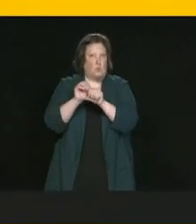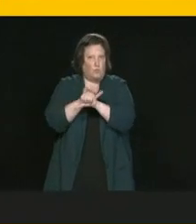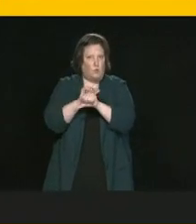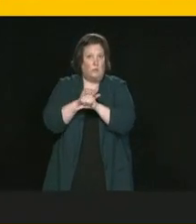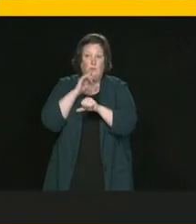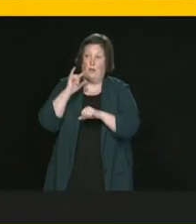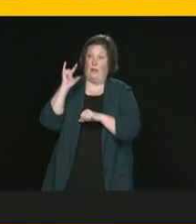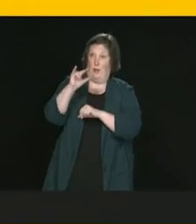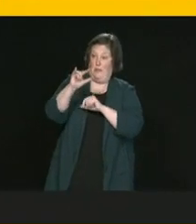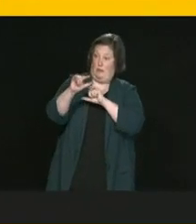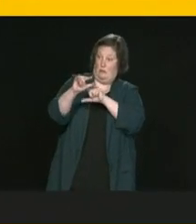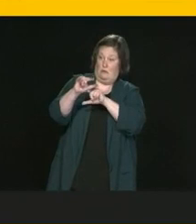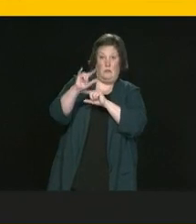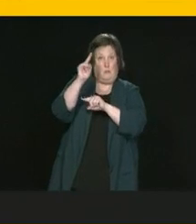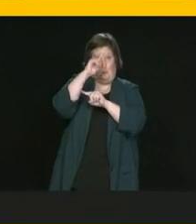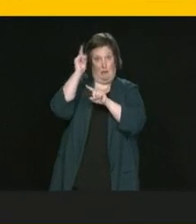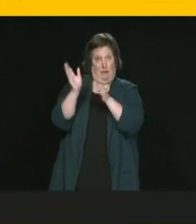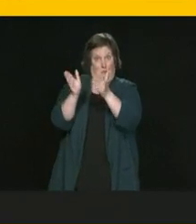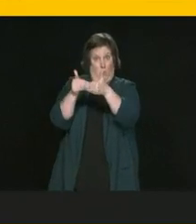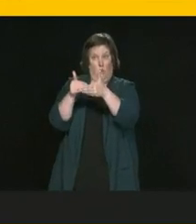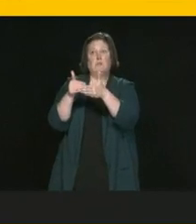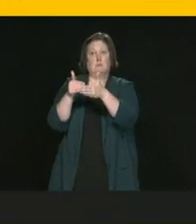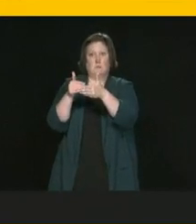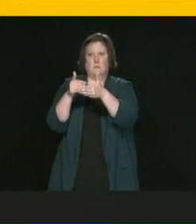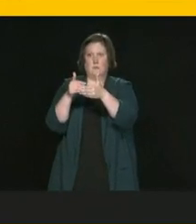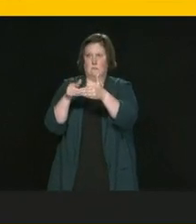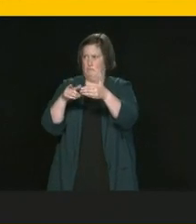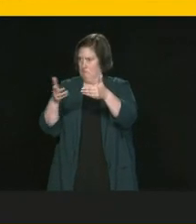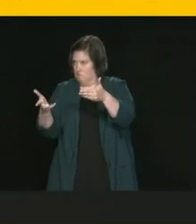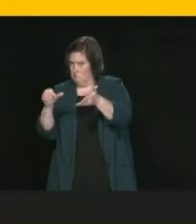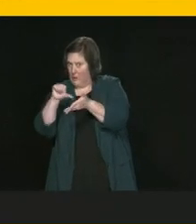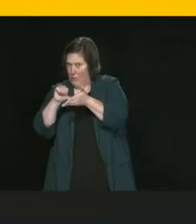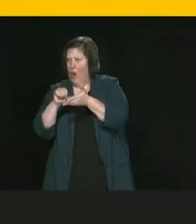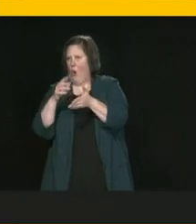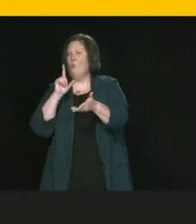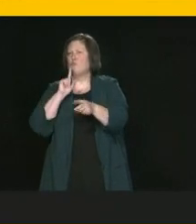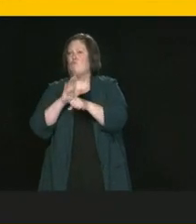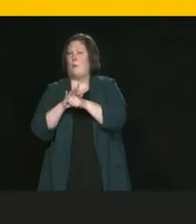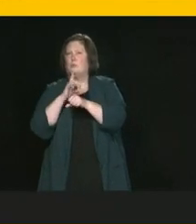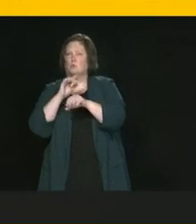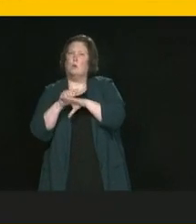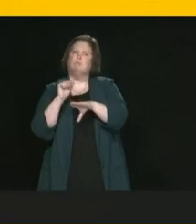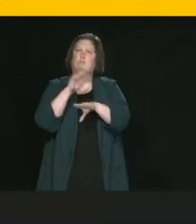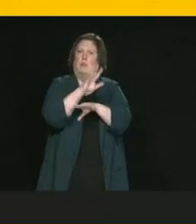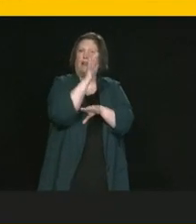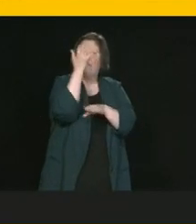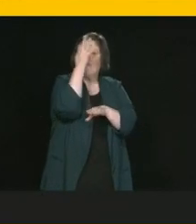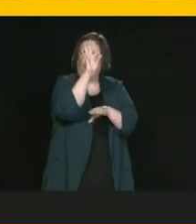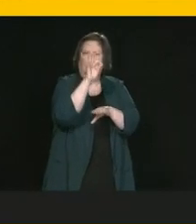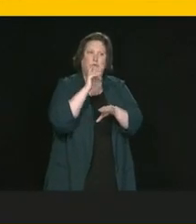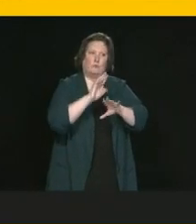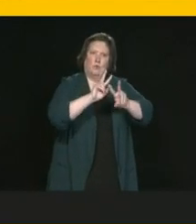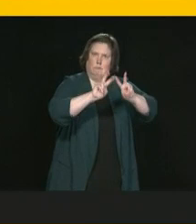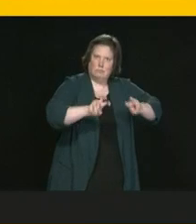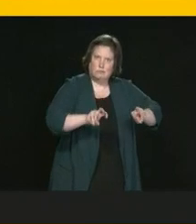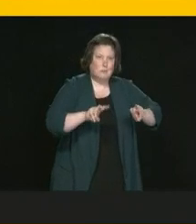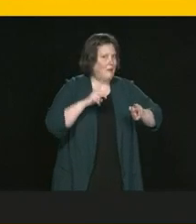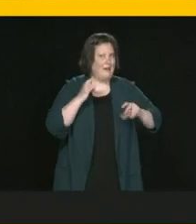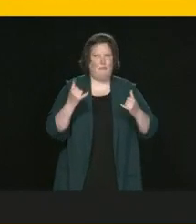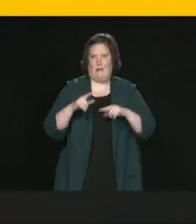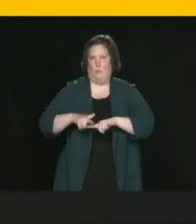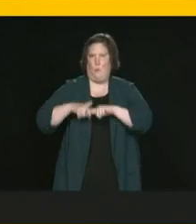boxes have been promised to be transferred to France, but Iran is saying that they can't do it right now because of